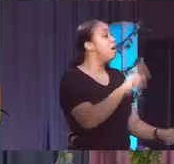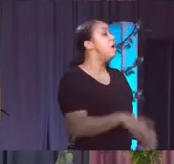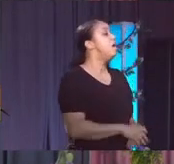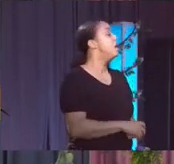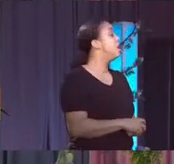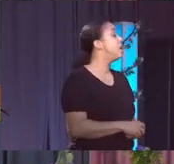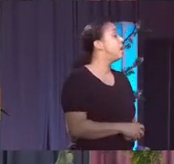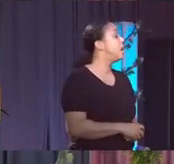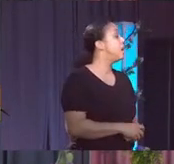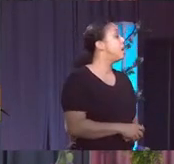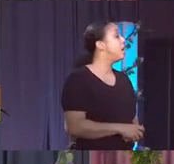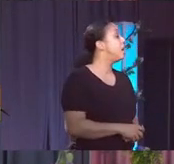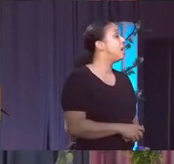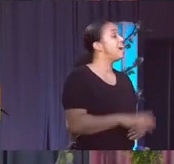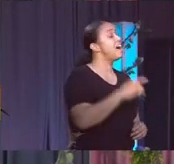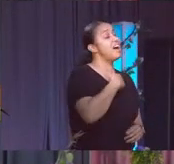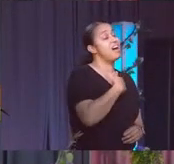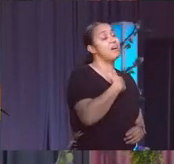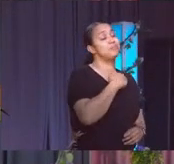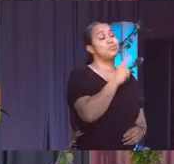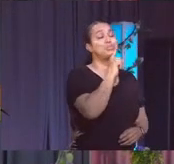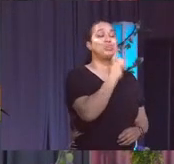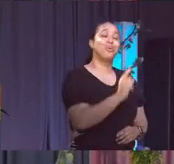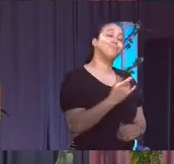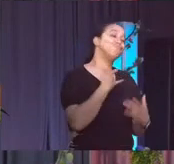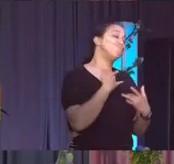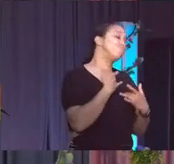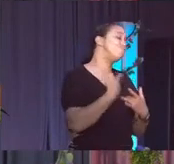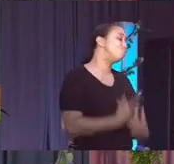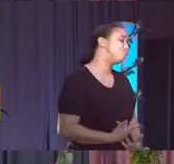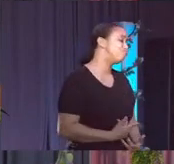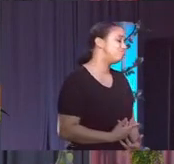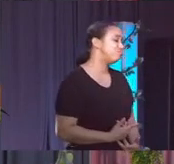saying, I'm so depressed.